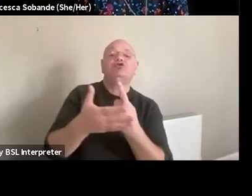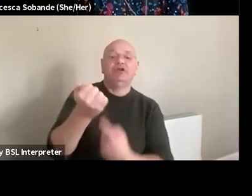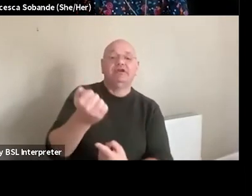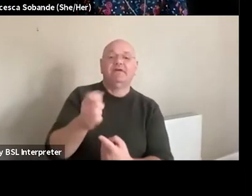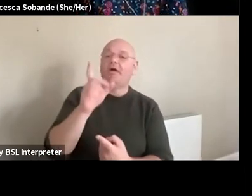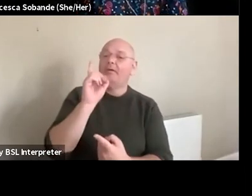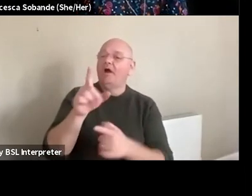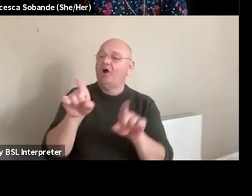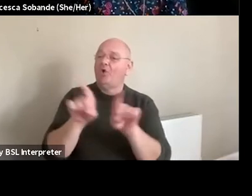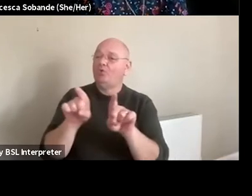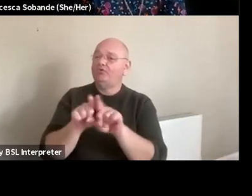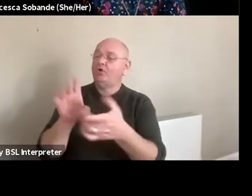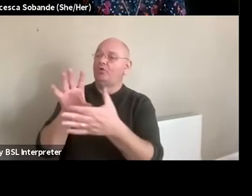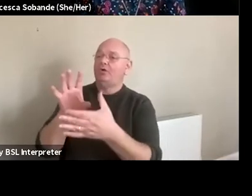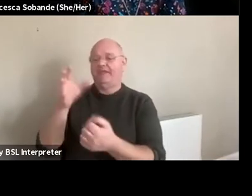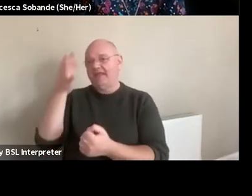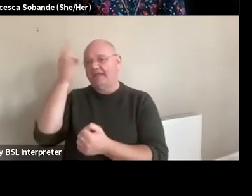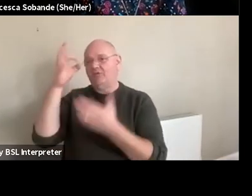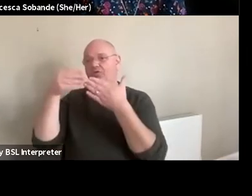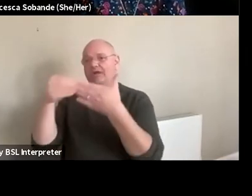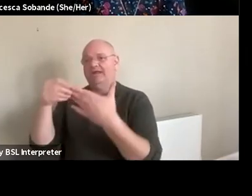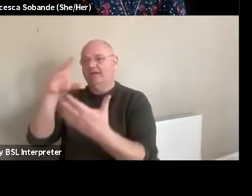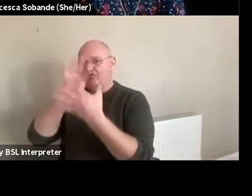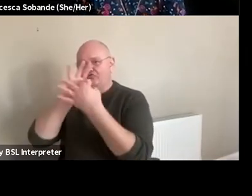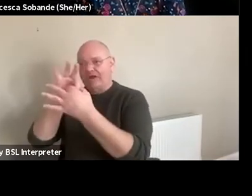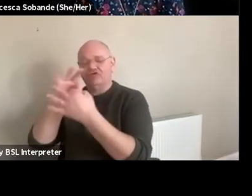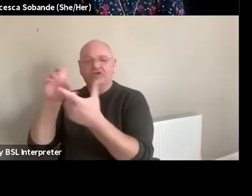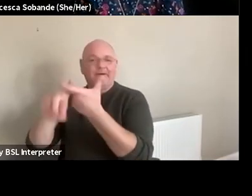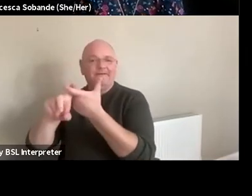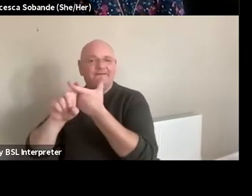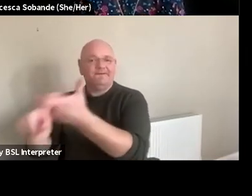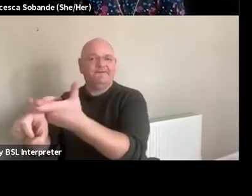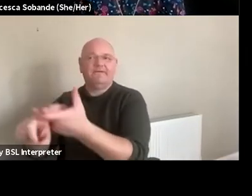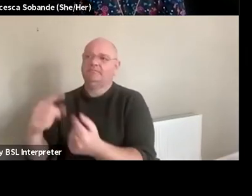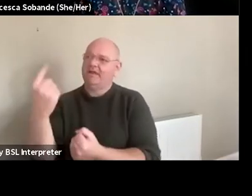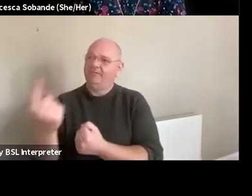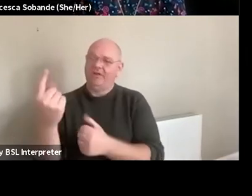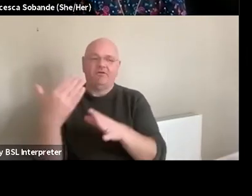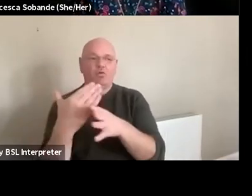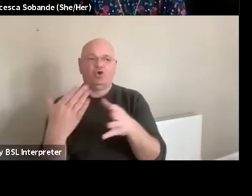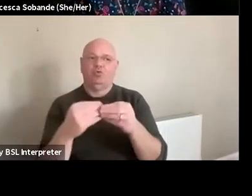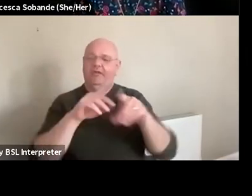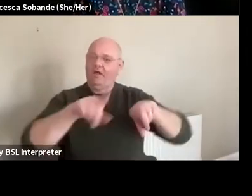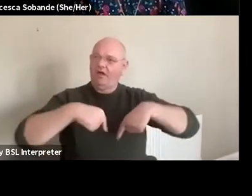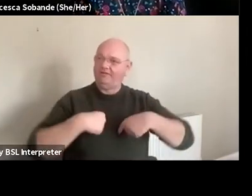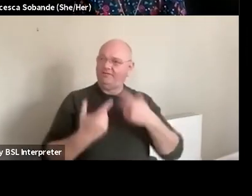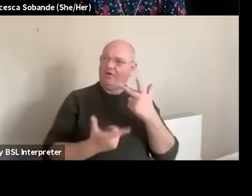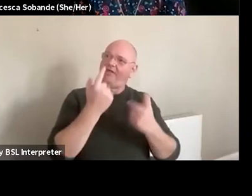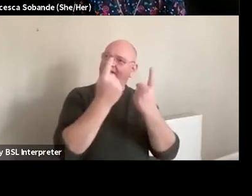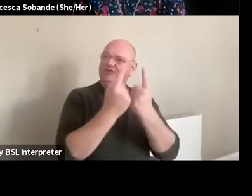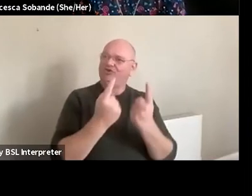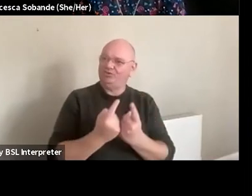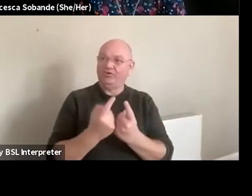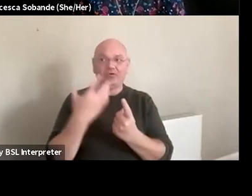the decision maker. So that council leader worked with us in Nottingham as well on other things. And we had a good relationship there. We